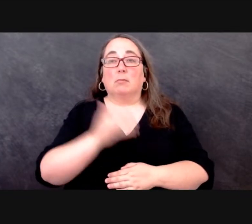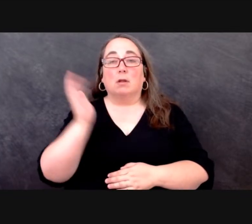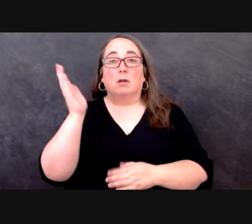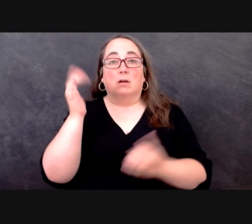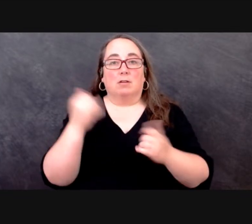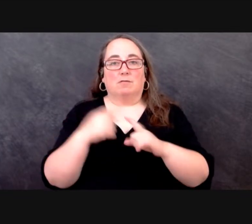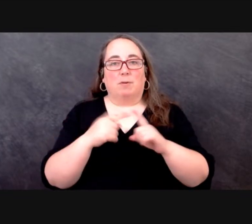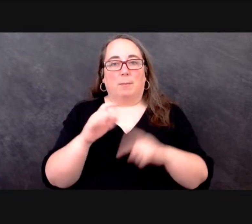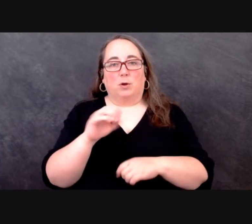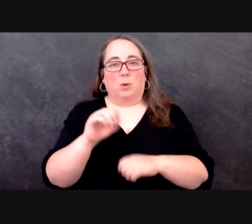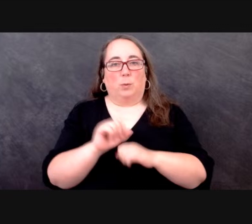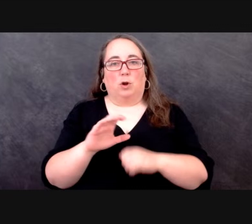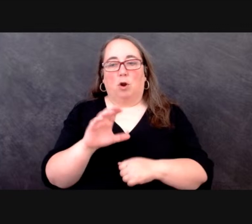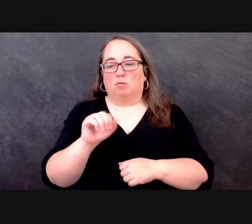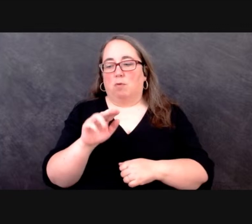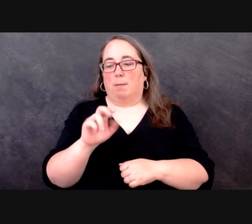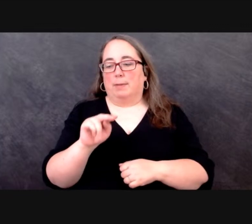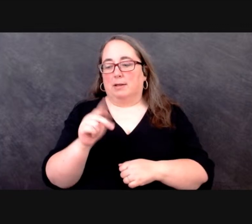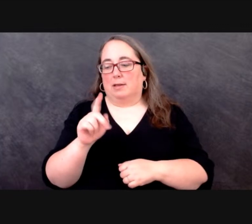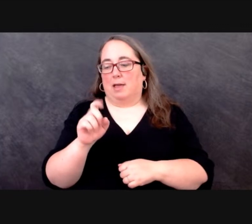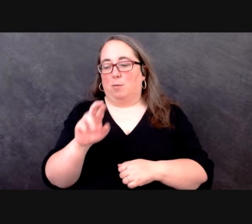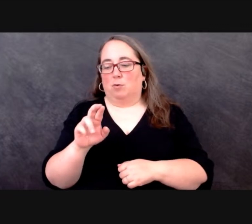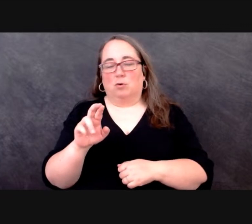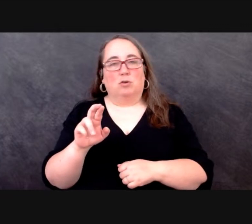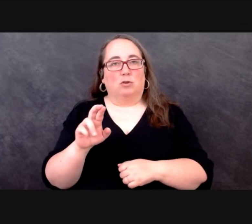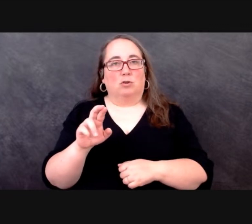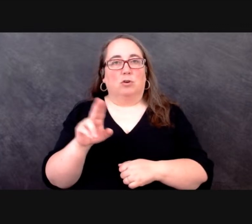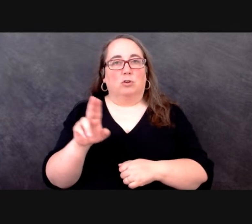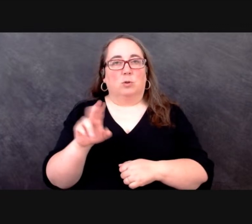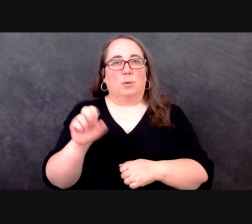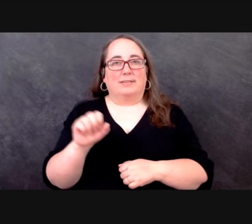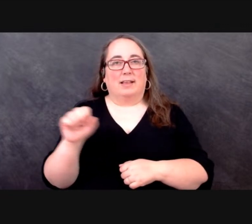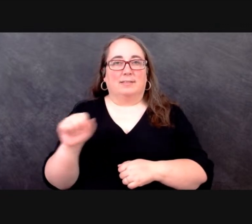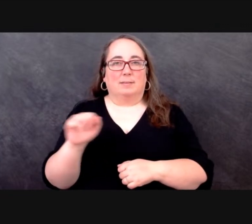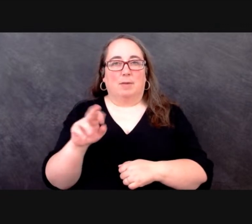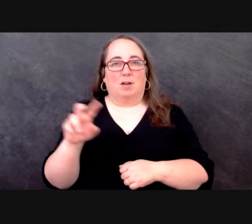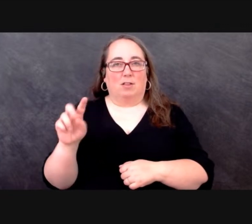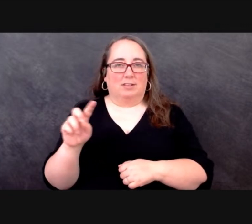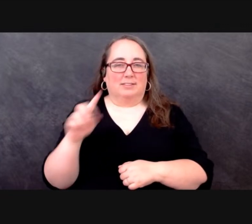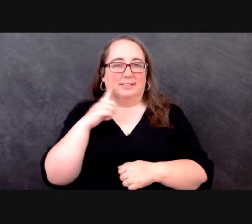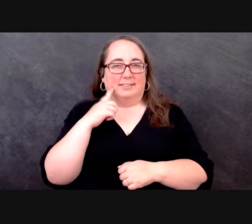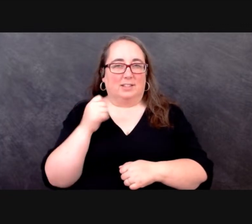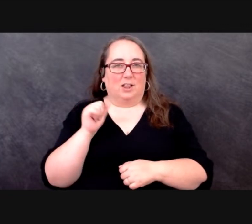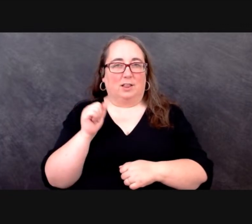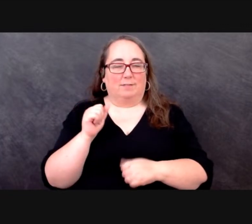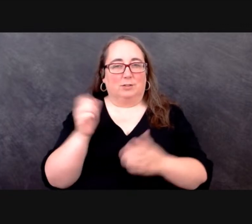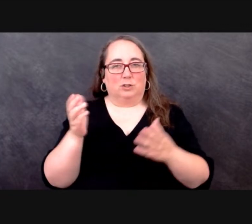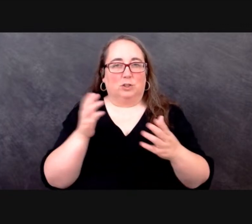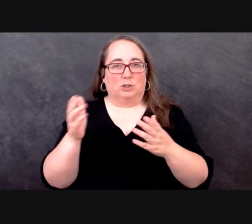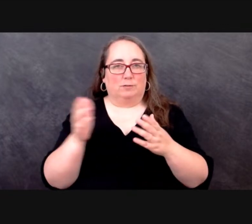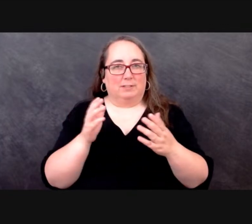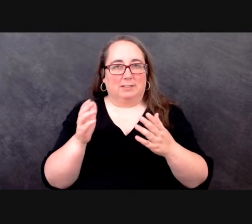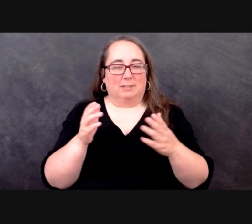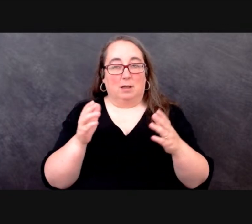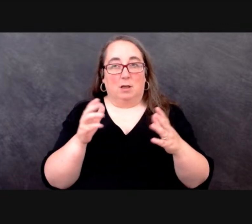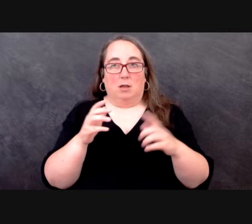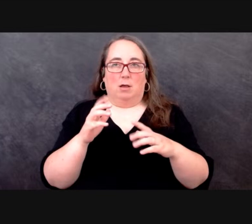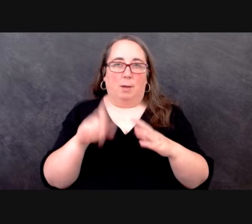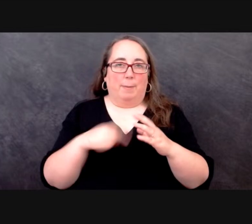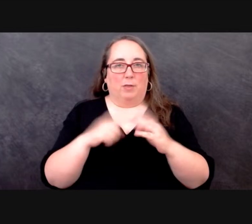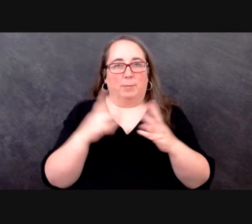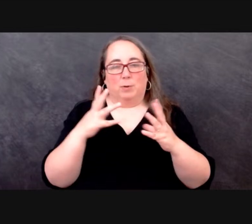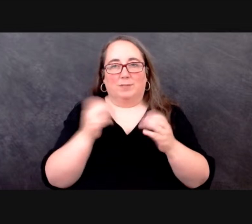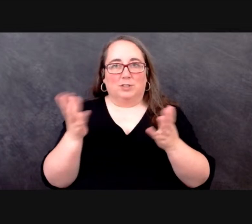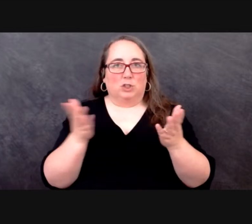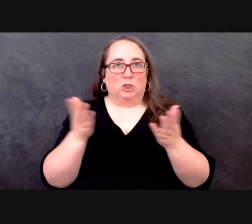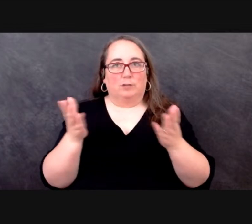from my colleague Robin Gower, entitled The USS Maryland's Silver Service, History Captured in Repoussé, about the beautiful serving pieces made